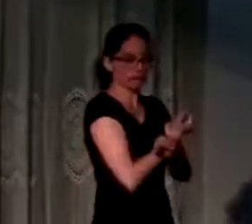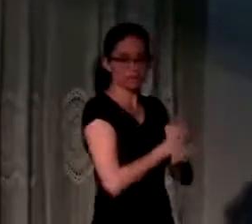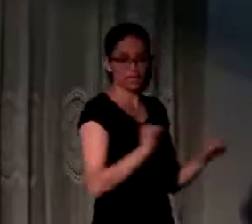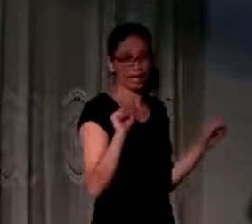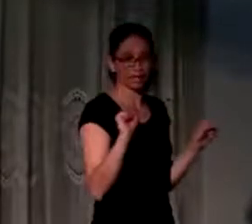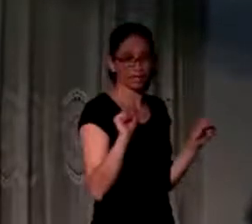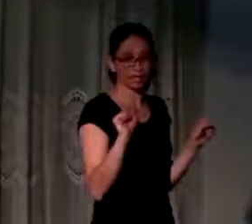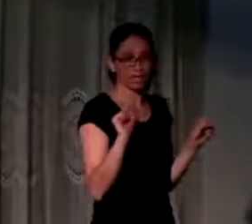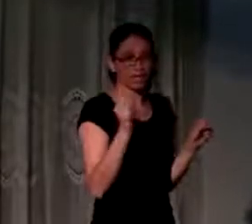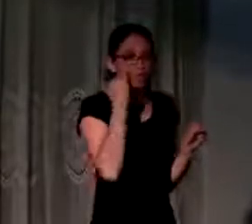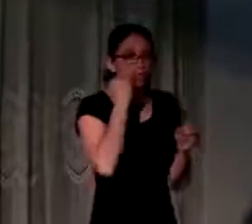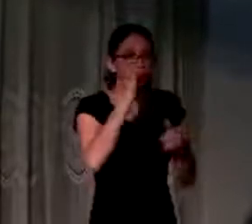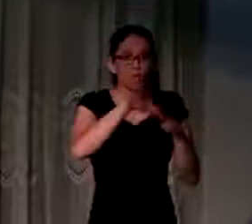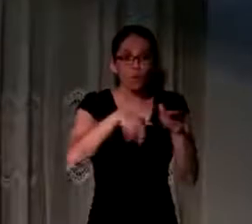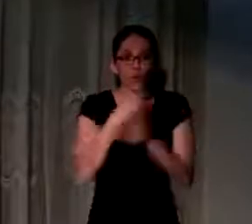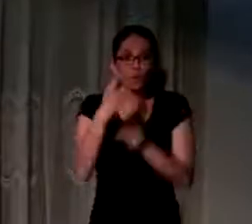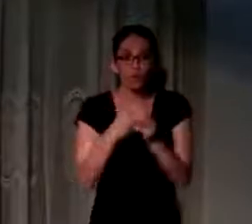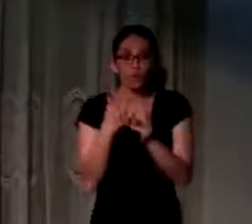world decides to kill me.